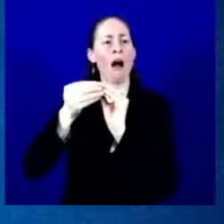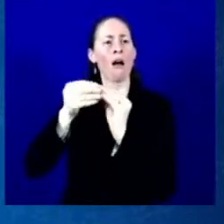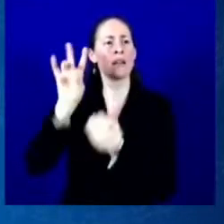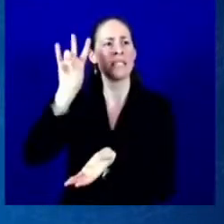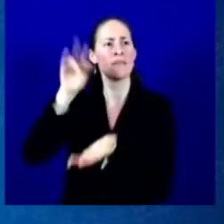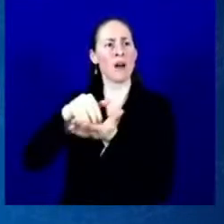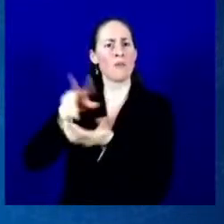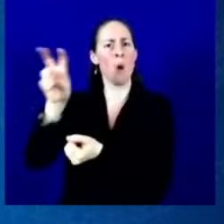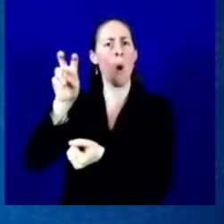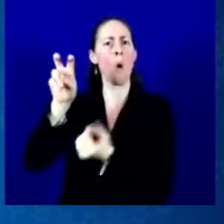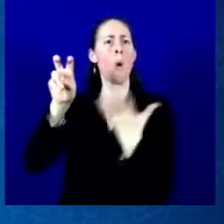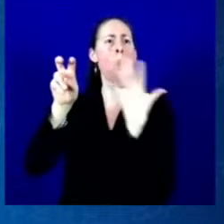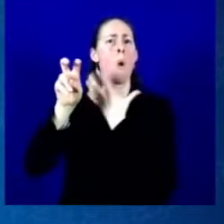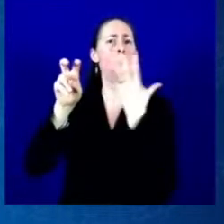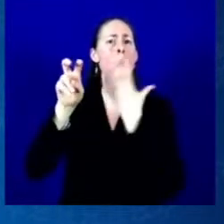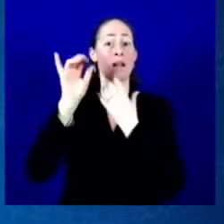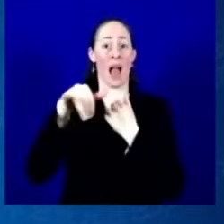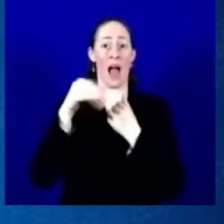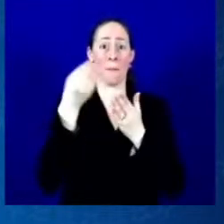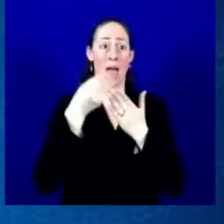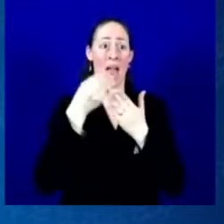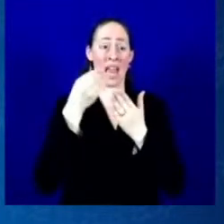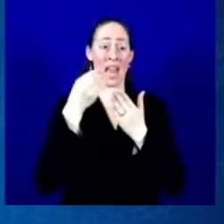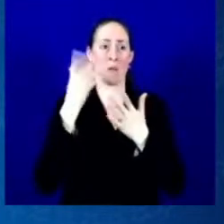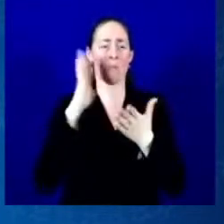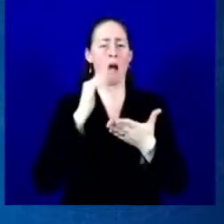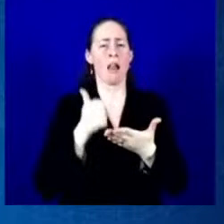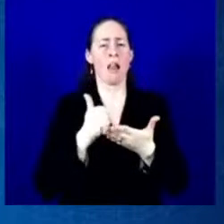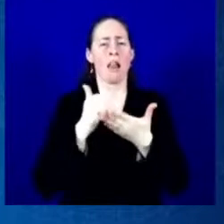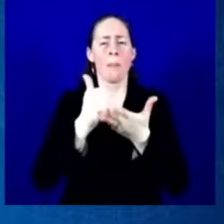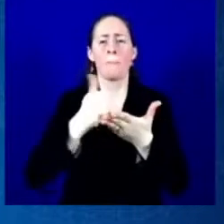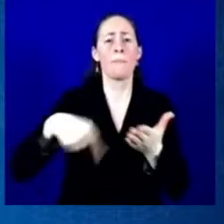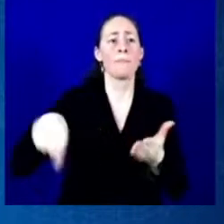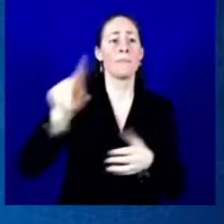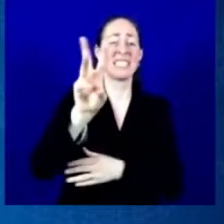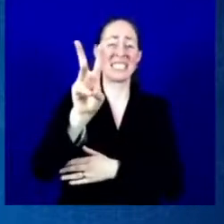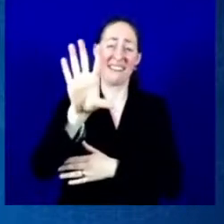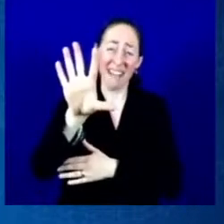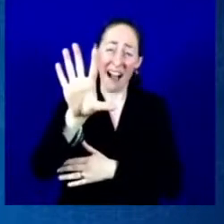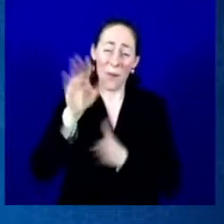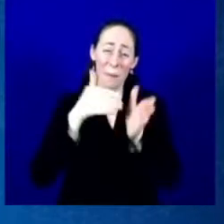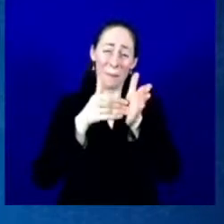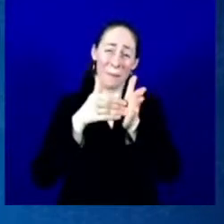65 million children and help cut child care poverty in half.